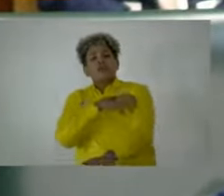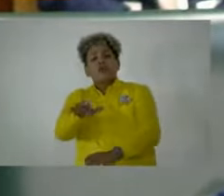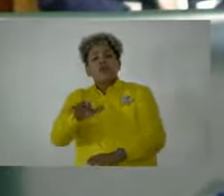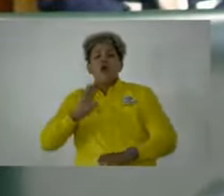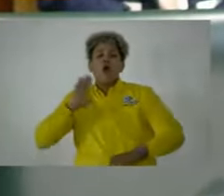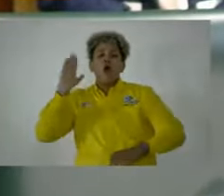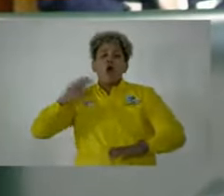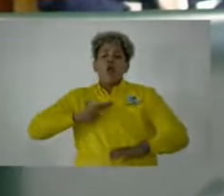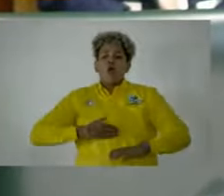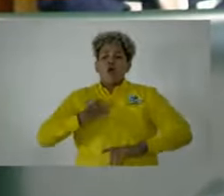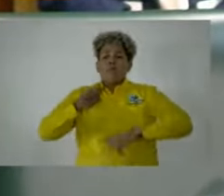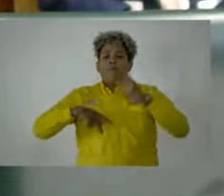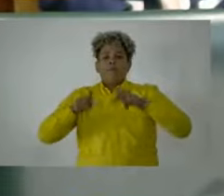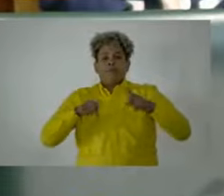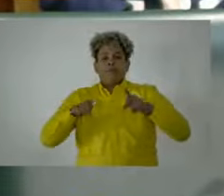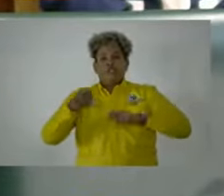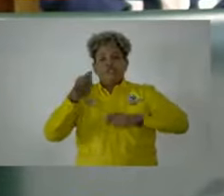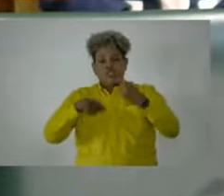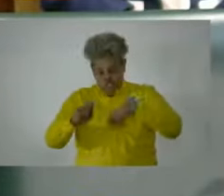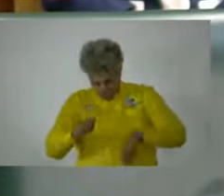Change.